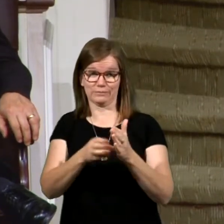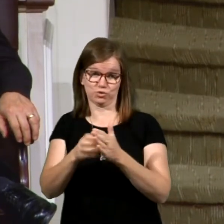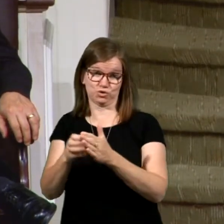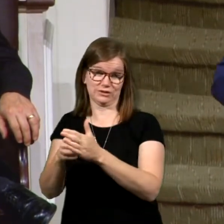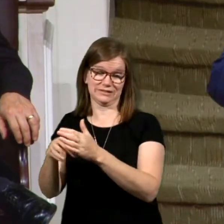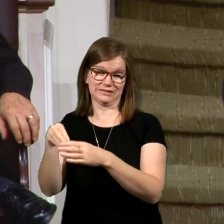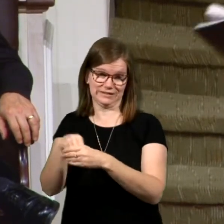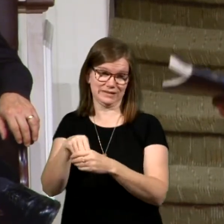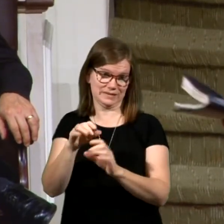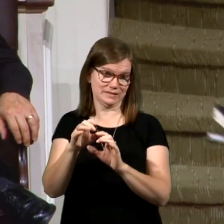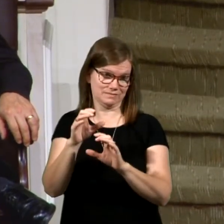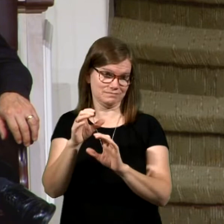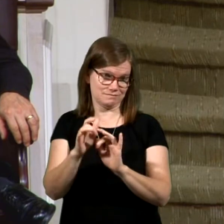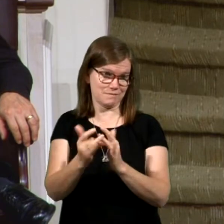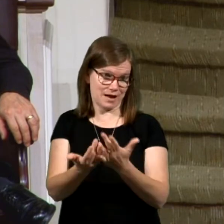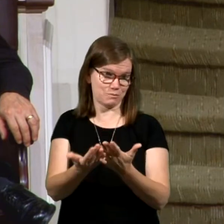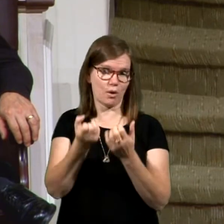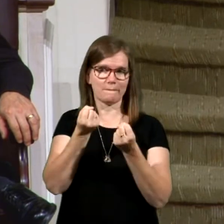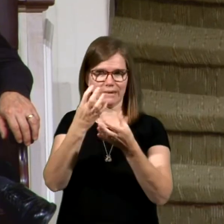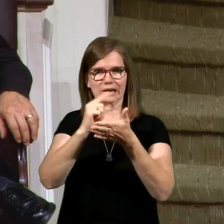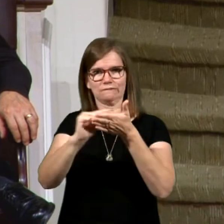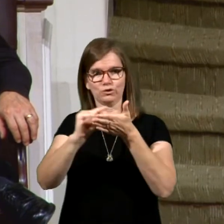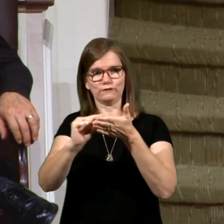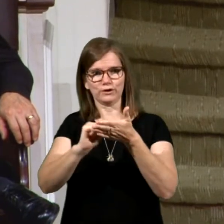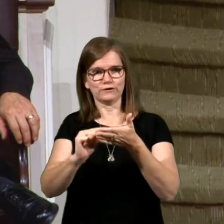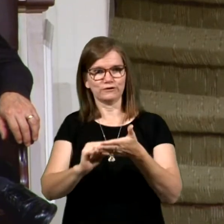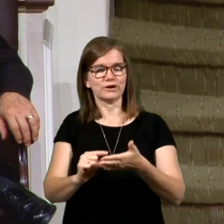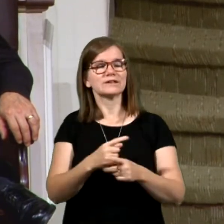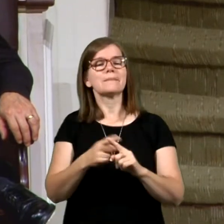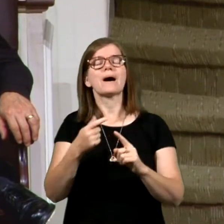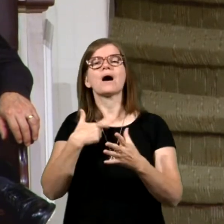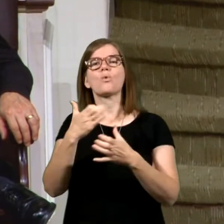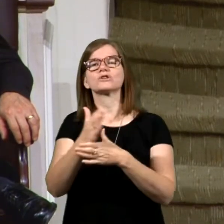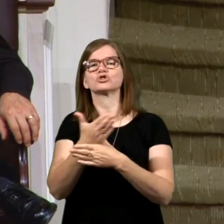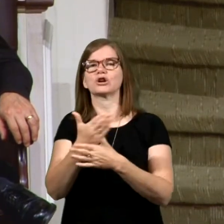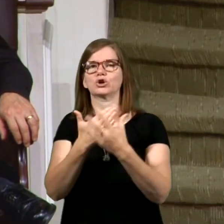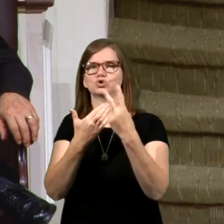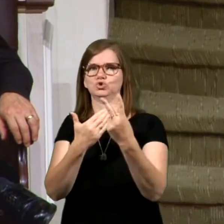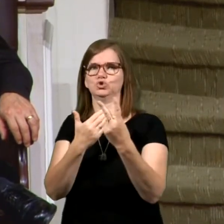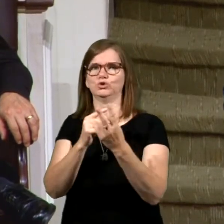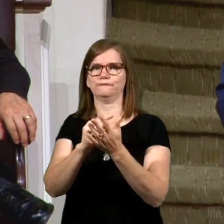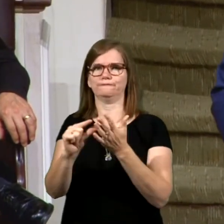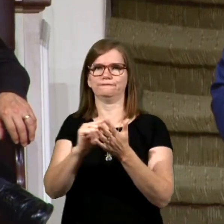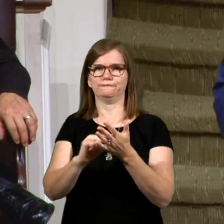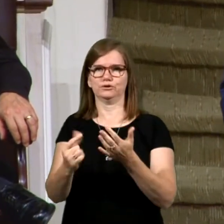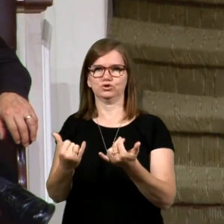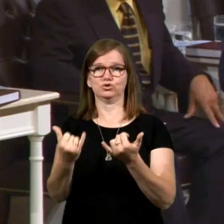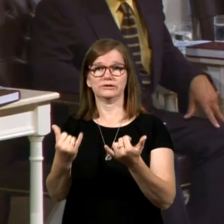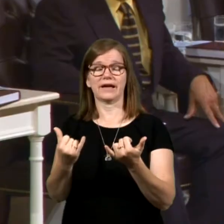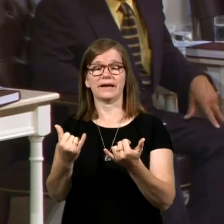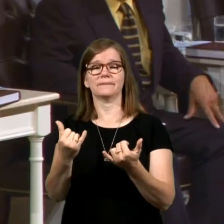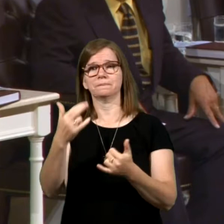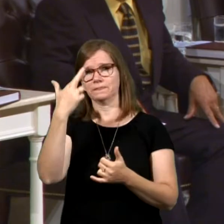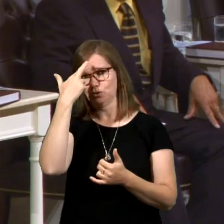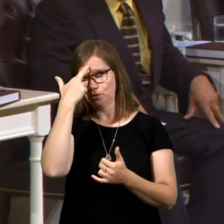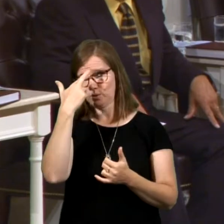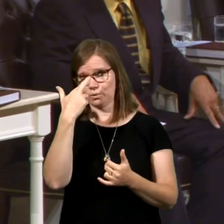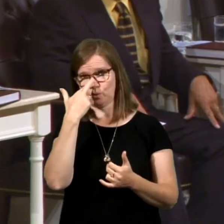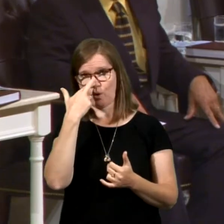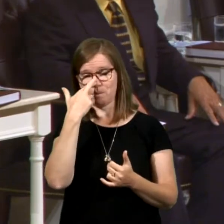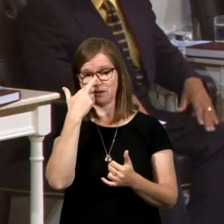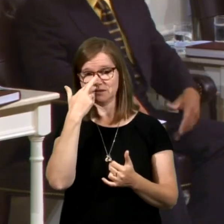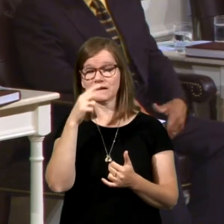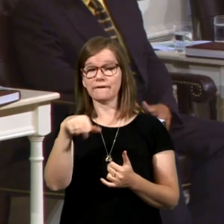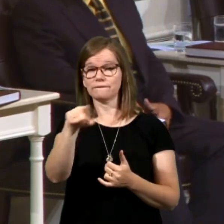Bible. There's many, many verses. But I want to share with you two of them today, and they're found out of the book of Romans. If you